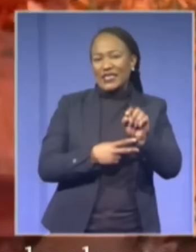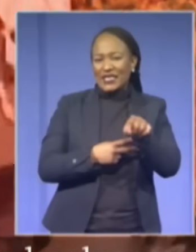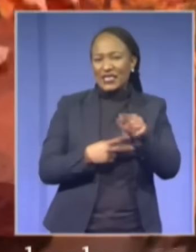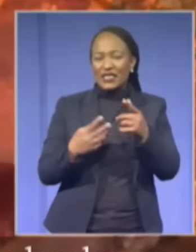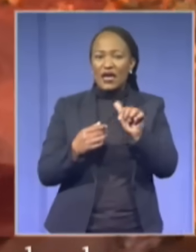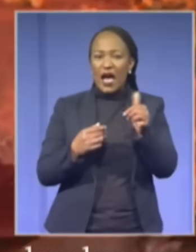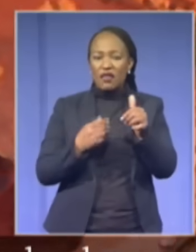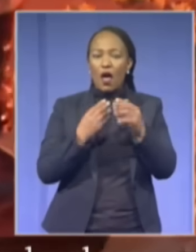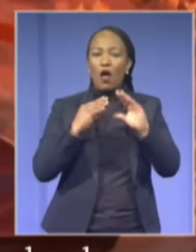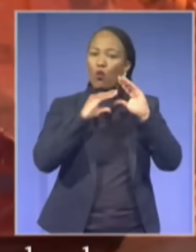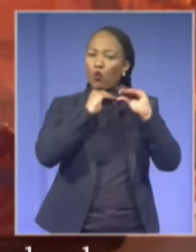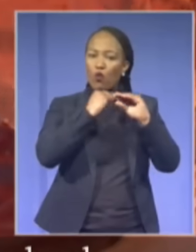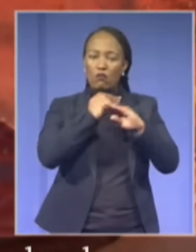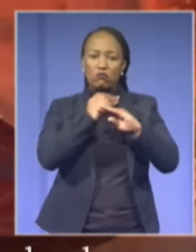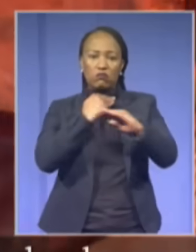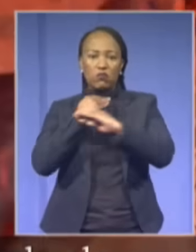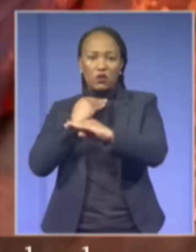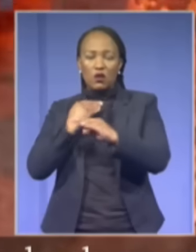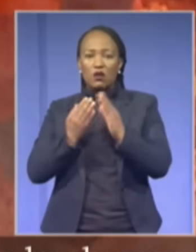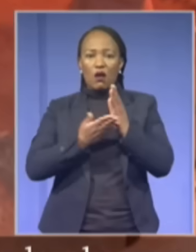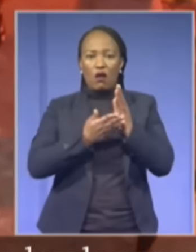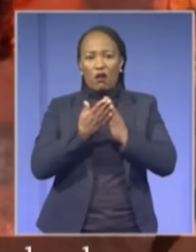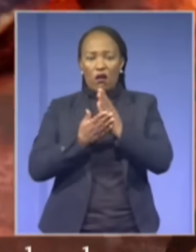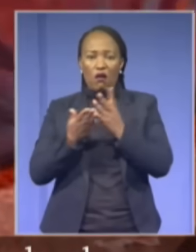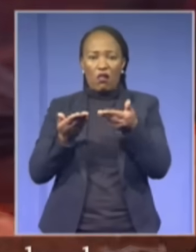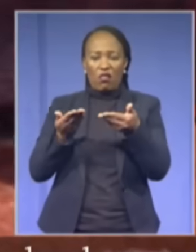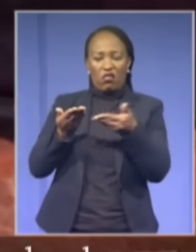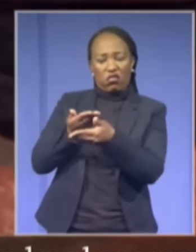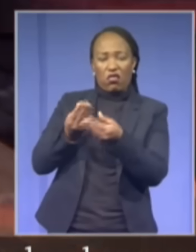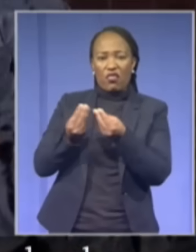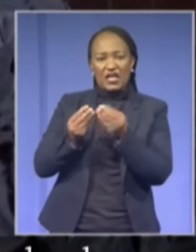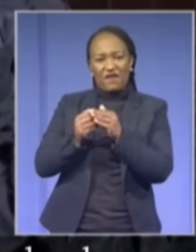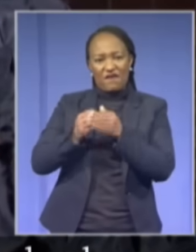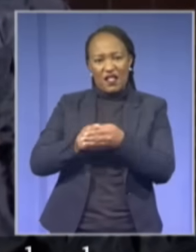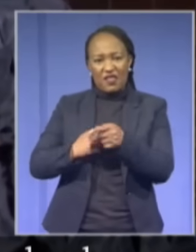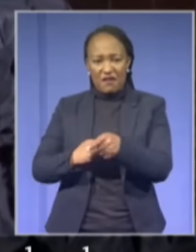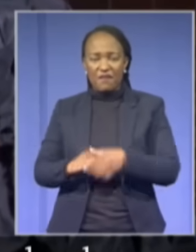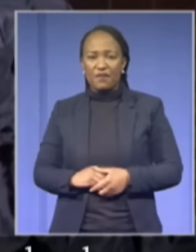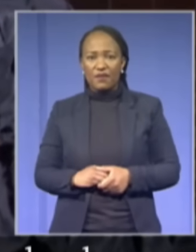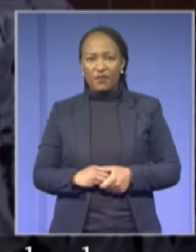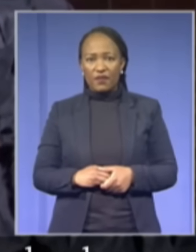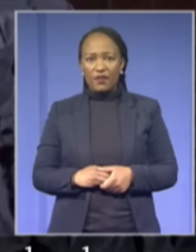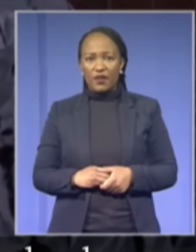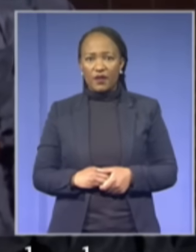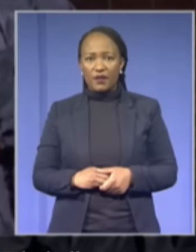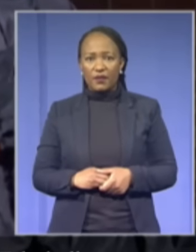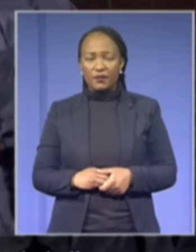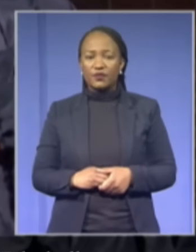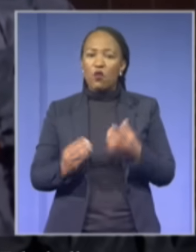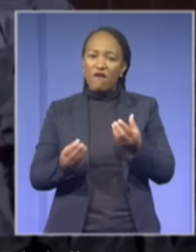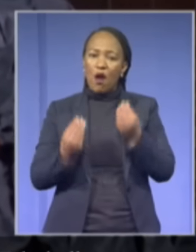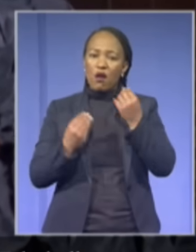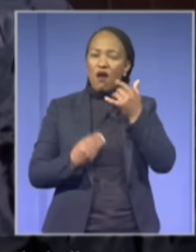mangwe a materase a bagolegwa a gagotšwe le go hwetša dithuto tšeo di sego molaong. Re humane